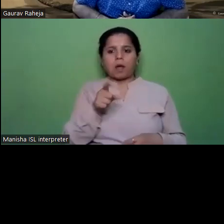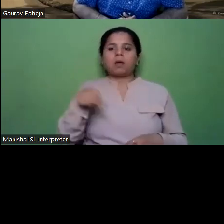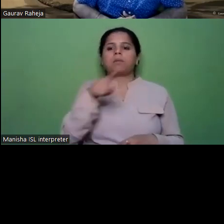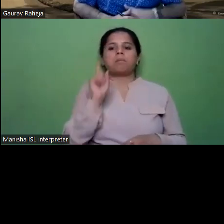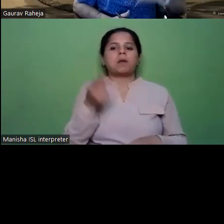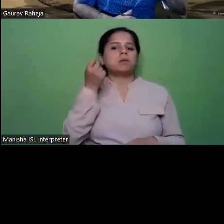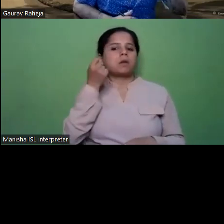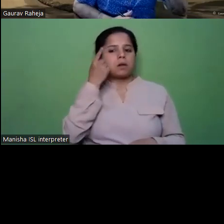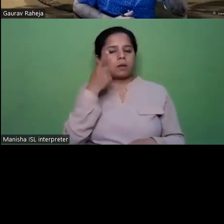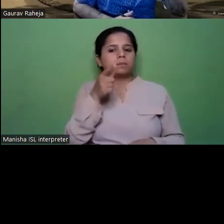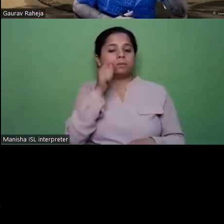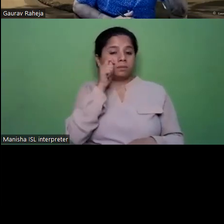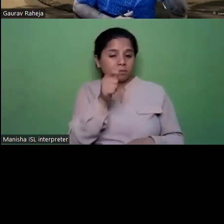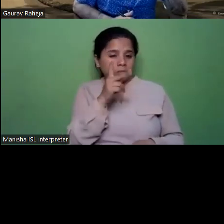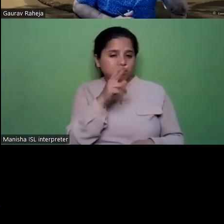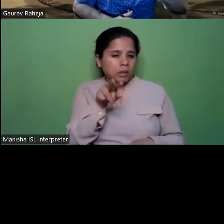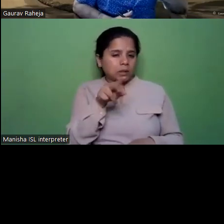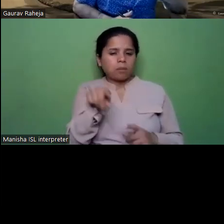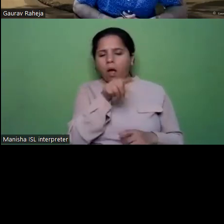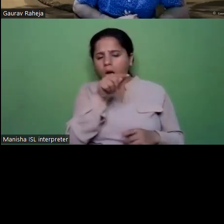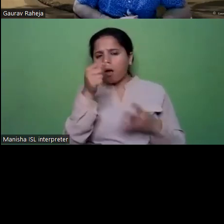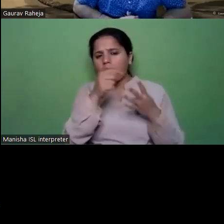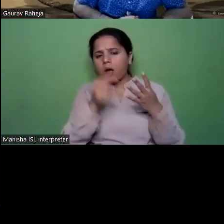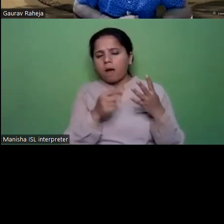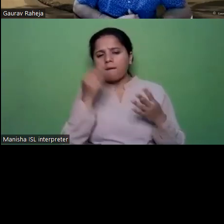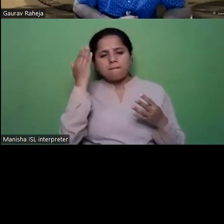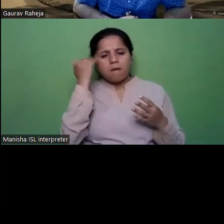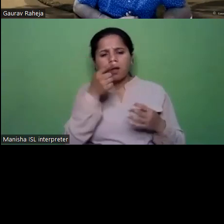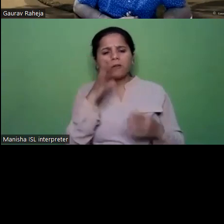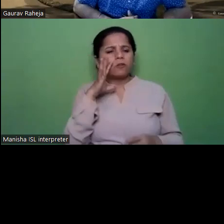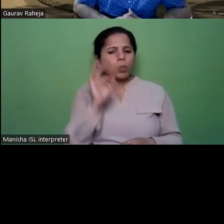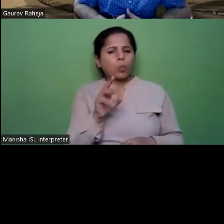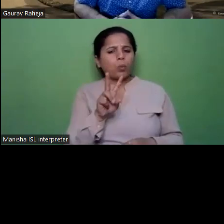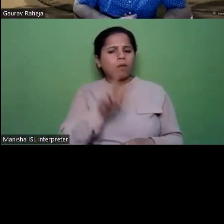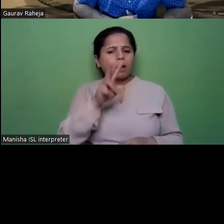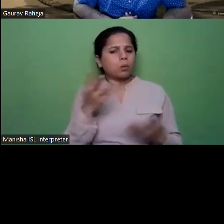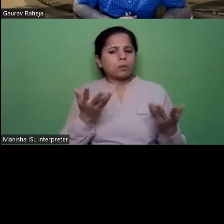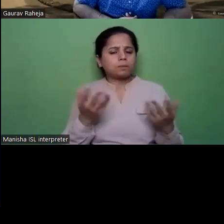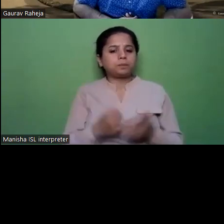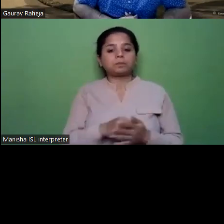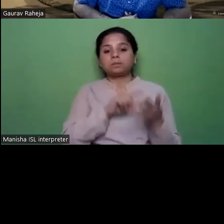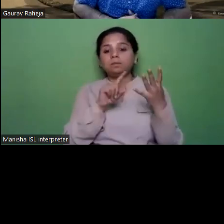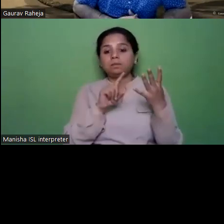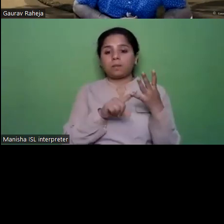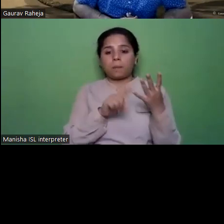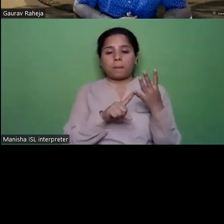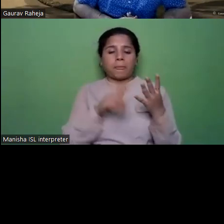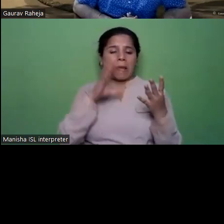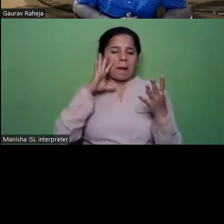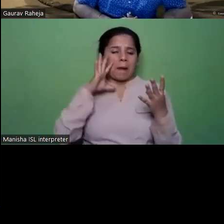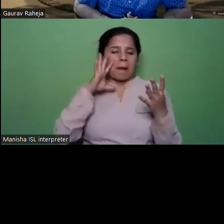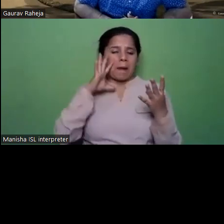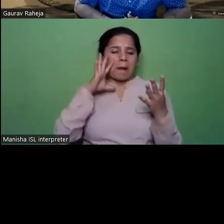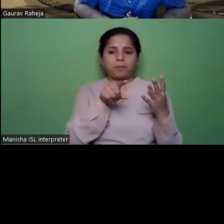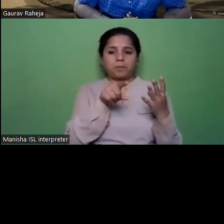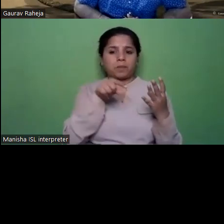this lens, to understand why it matters. And the fourth lens, very important lens, especially